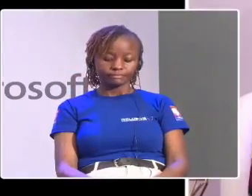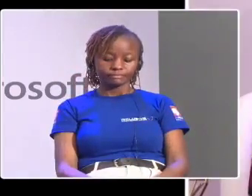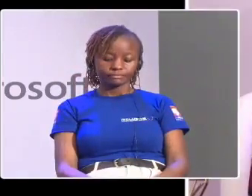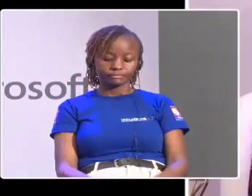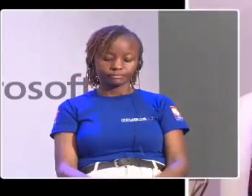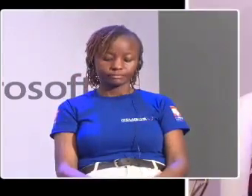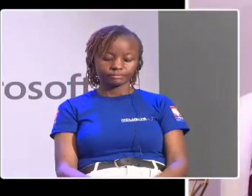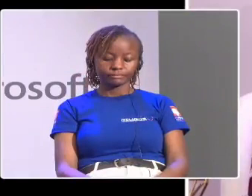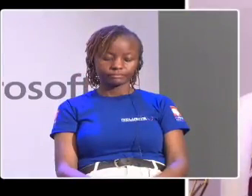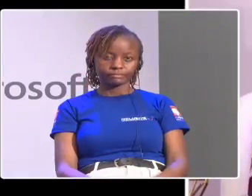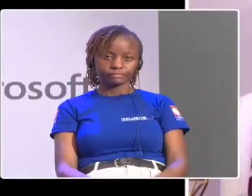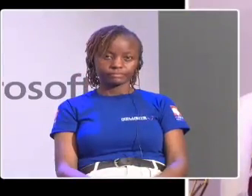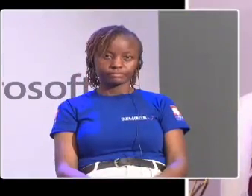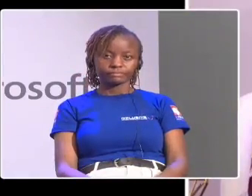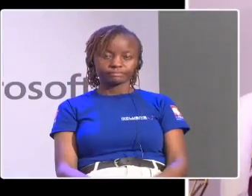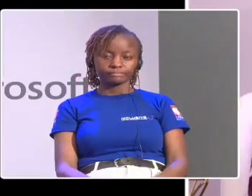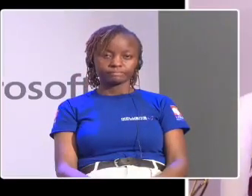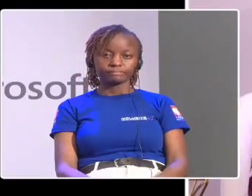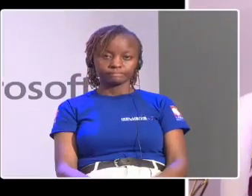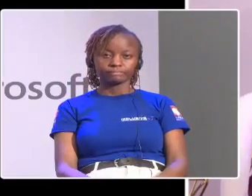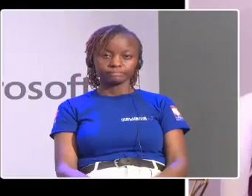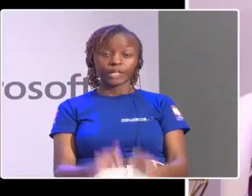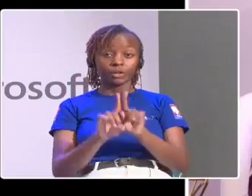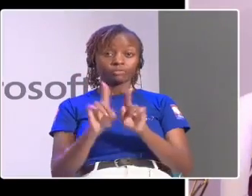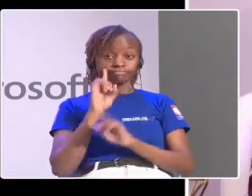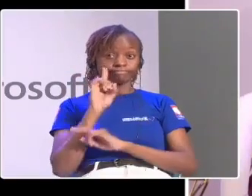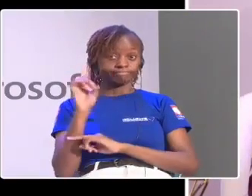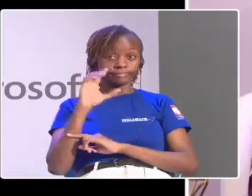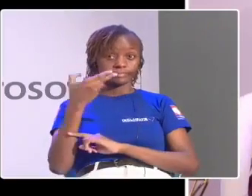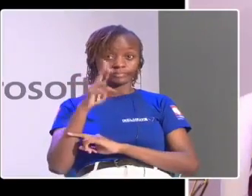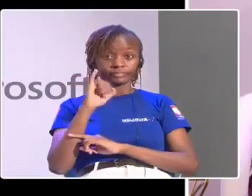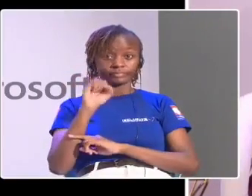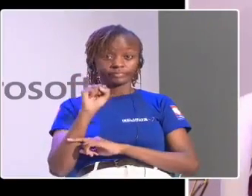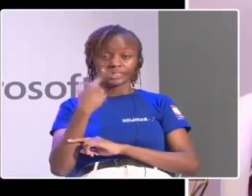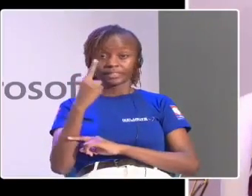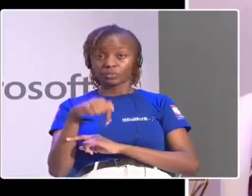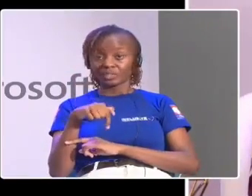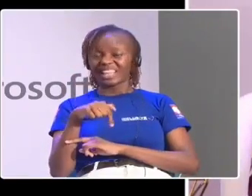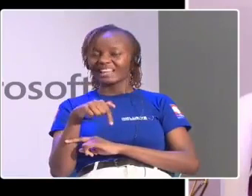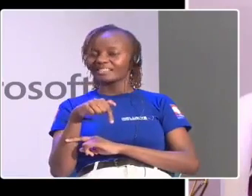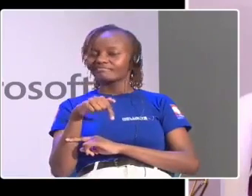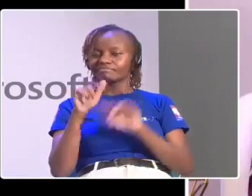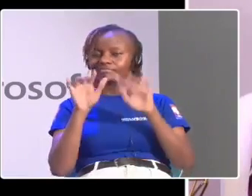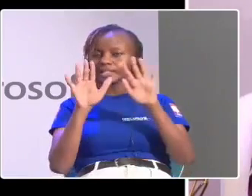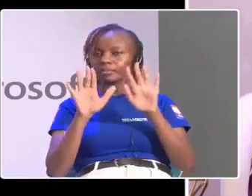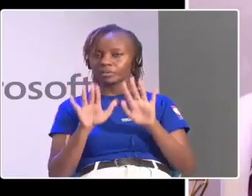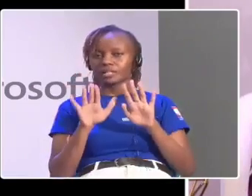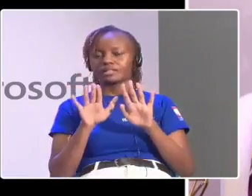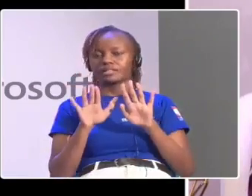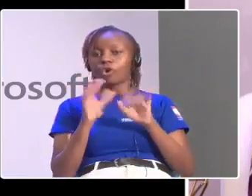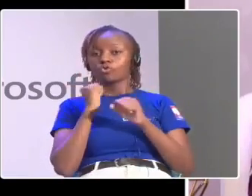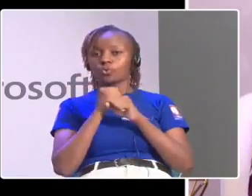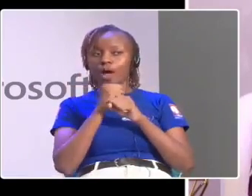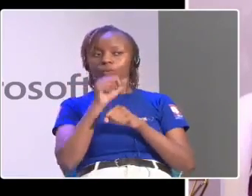Yeah, if I could add something to that. What Chris said is very critical about working with other companies